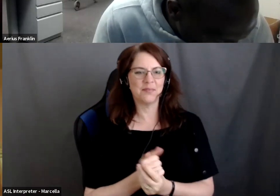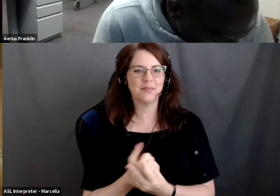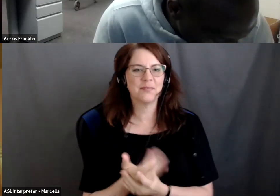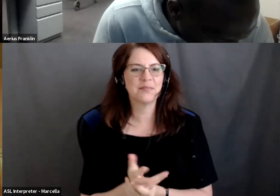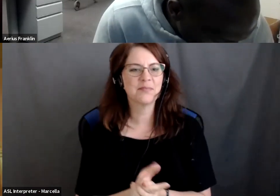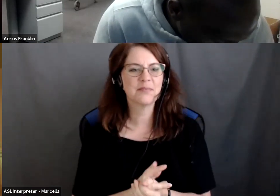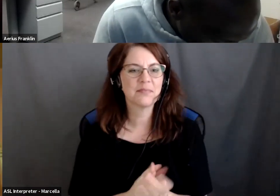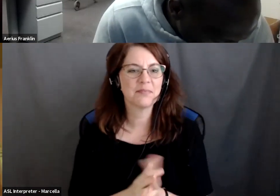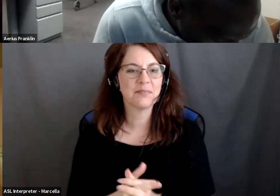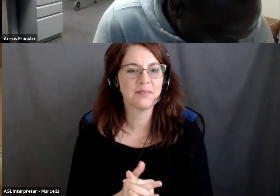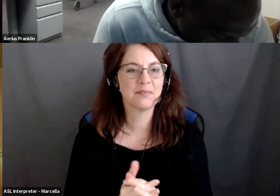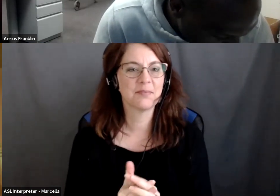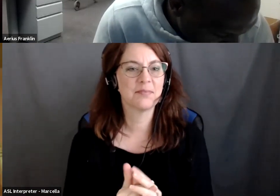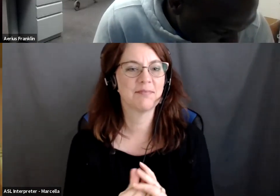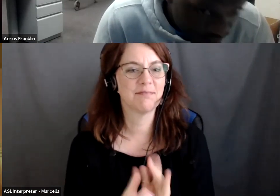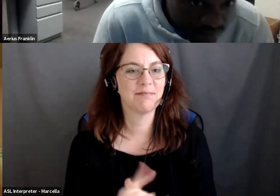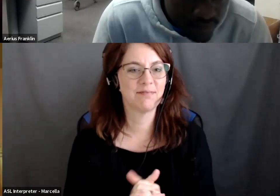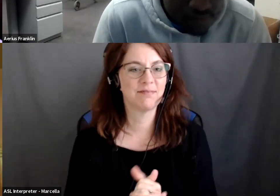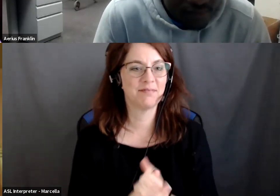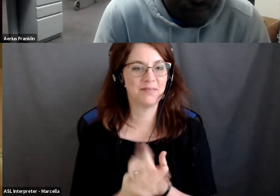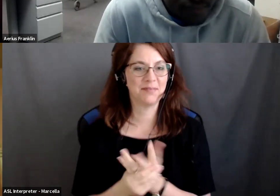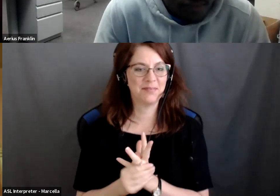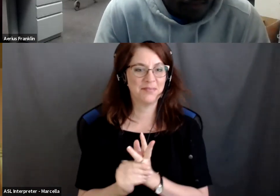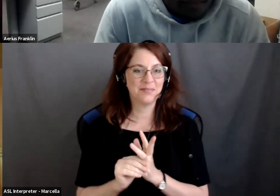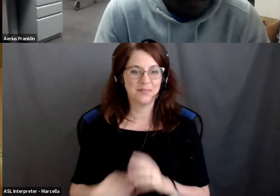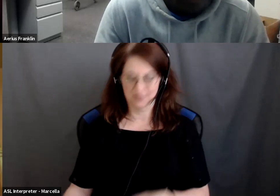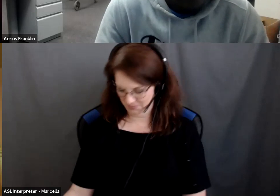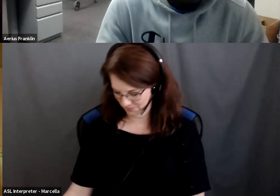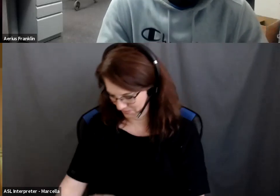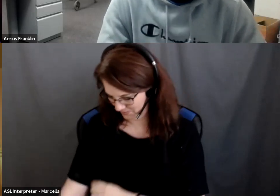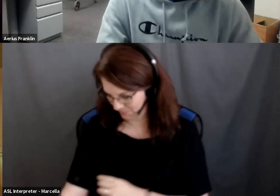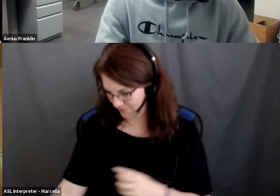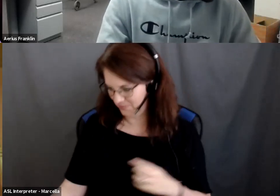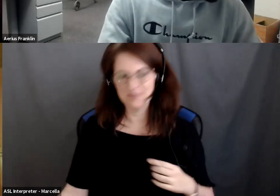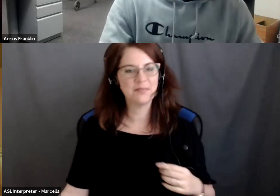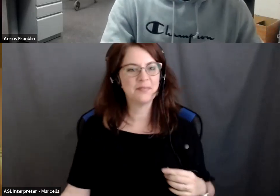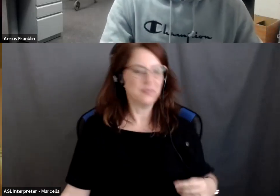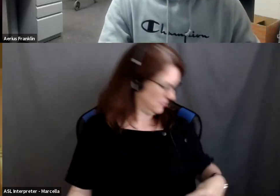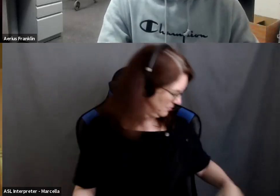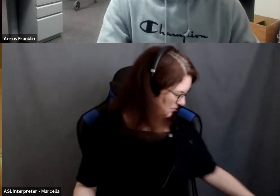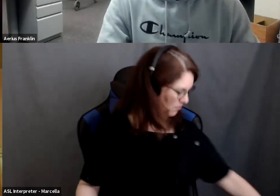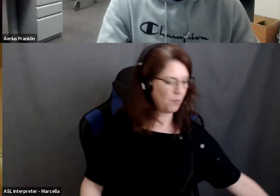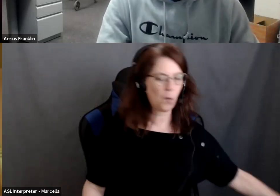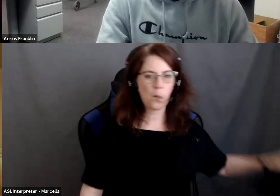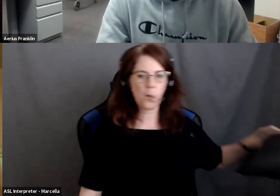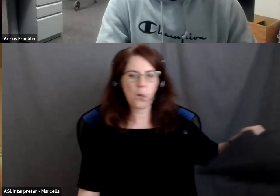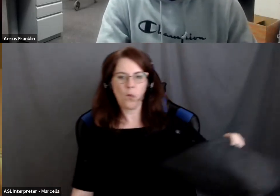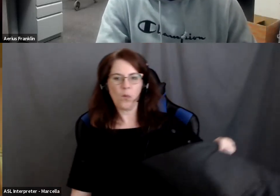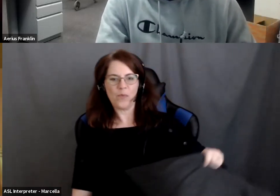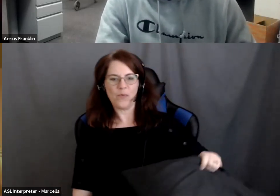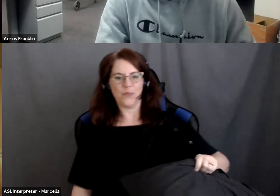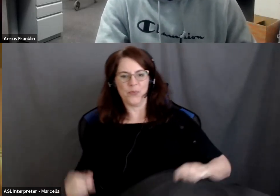Well, And you then, guys got it really under control, so I'm just gonna turn my camera off, but I'm here. So if you need me, I'll be listening for any tech issues.